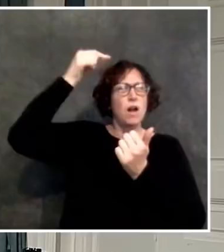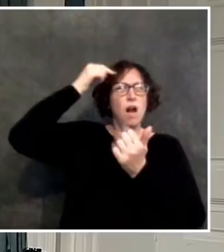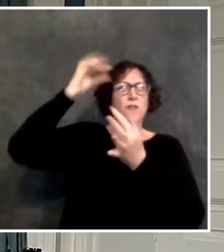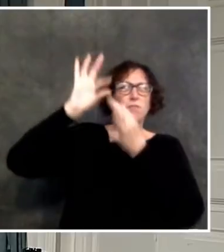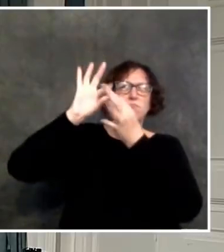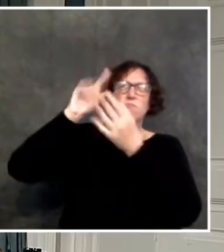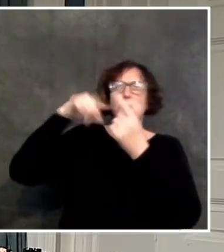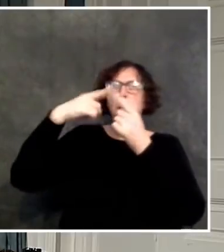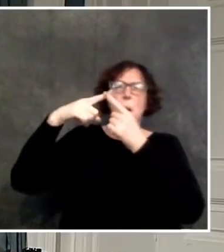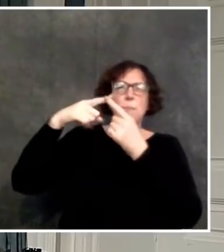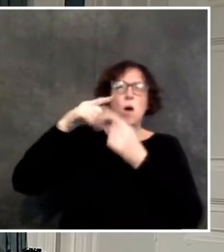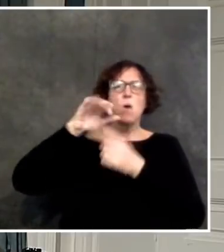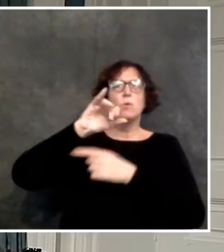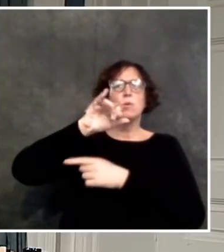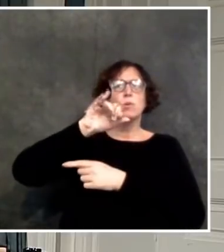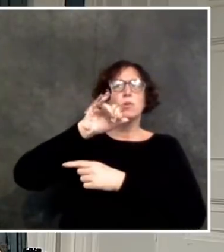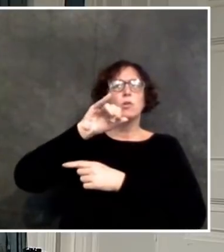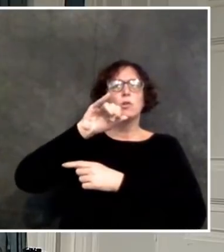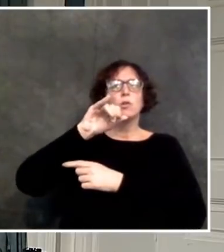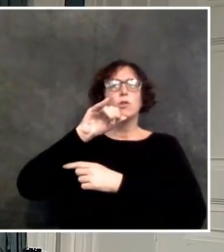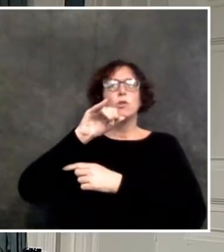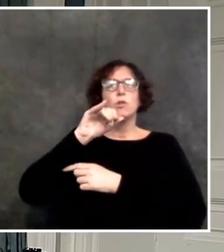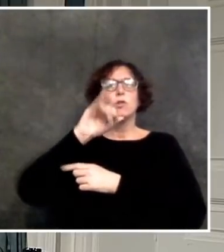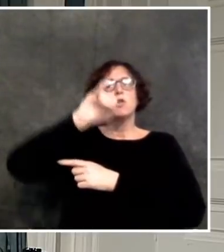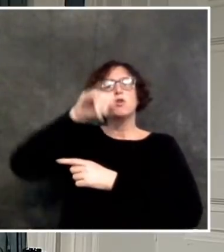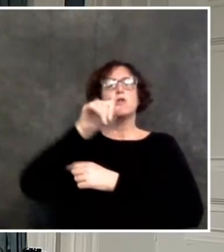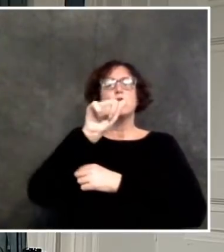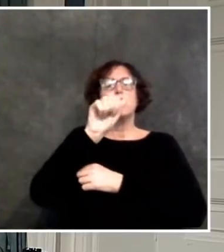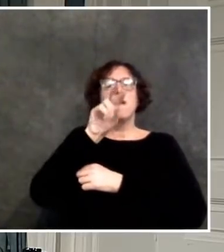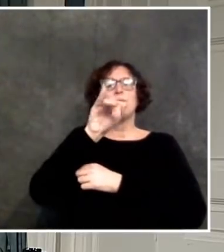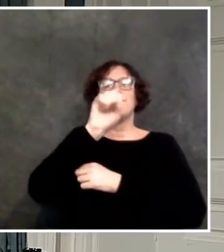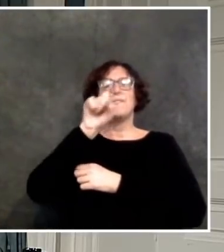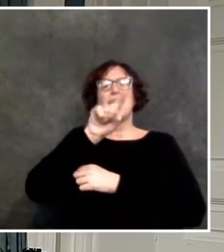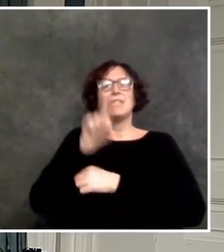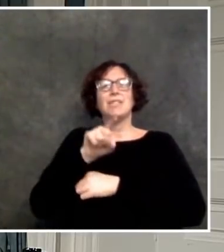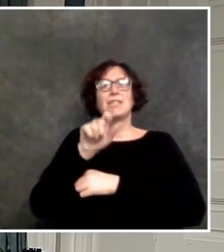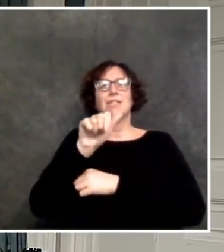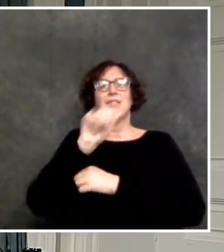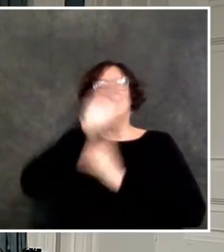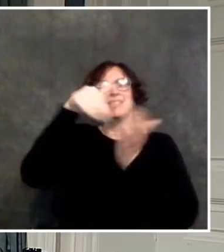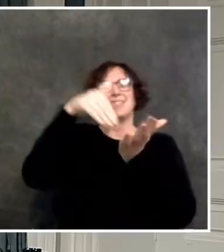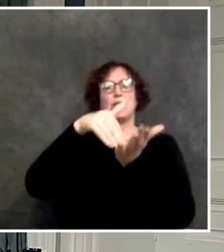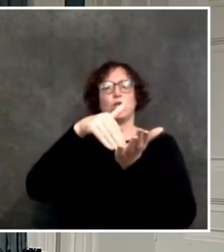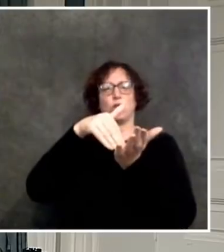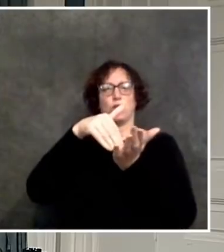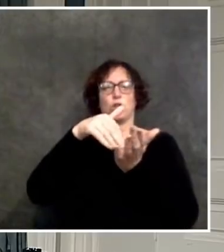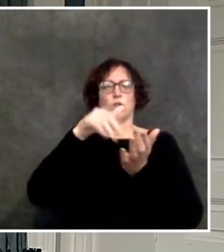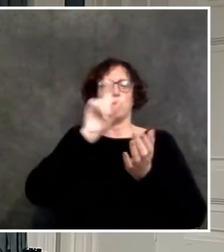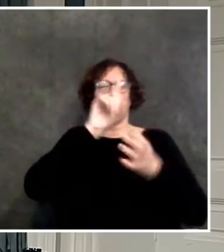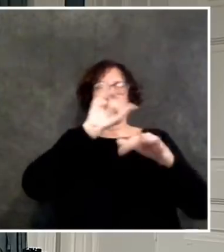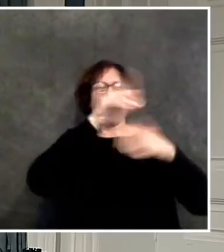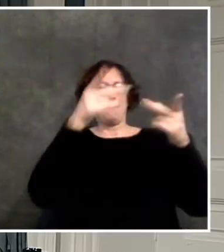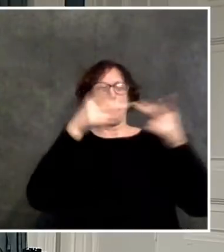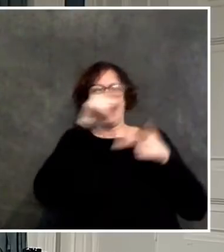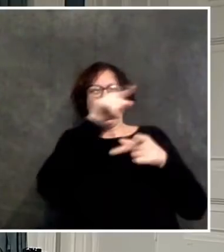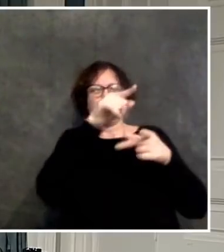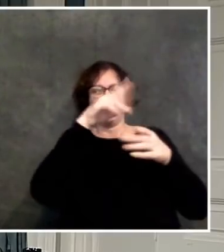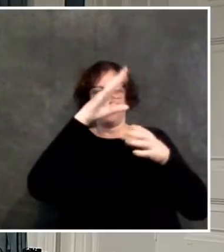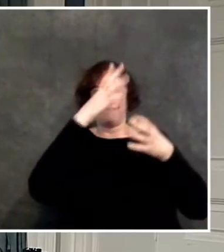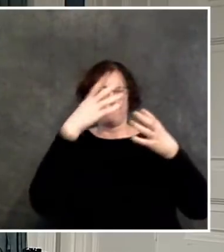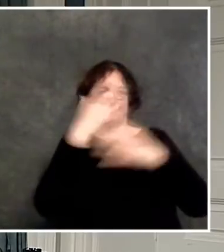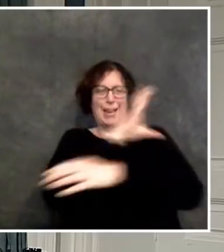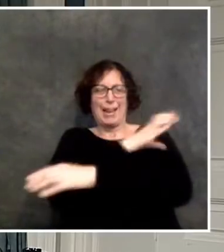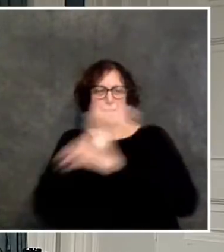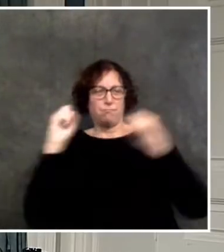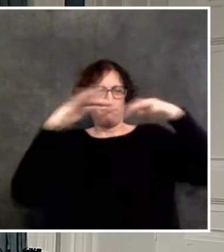and Comfort facilities to take COVID-19 patients rather than only